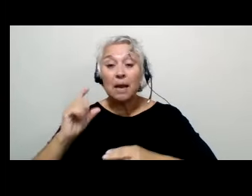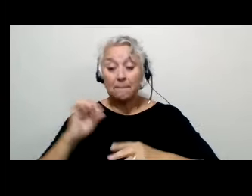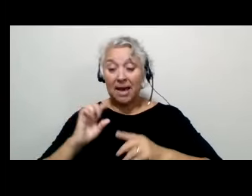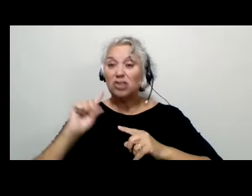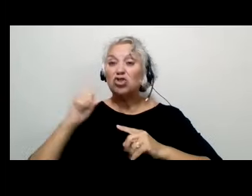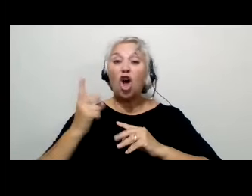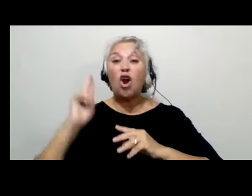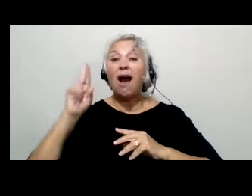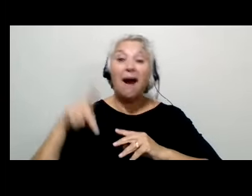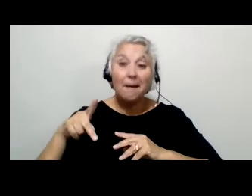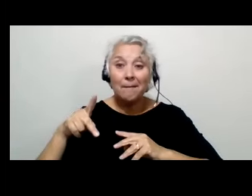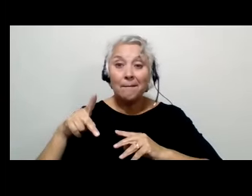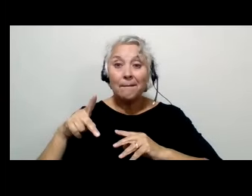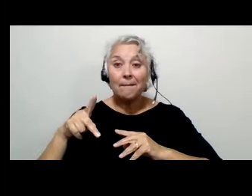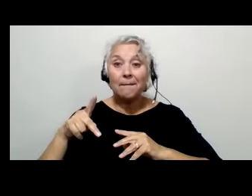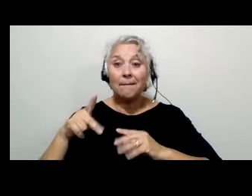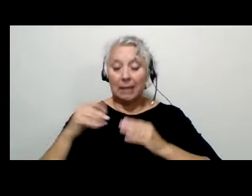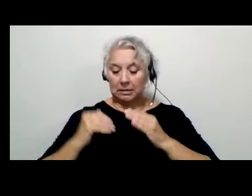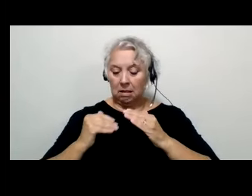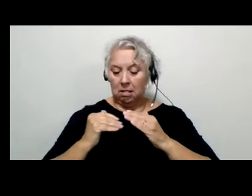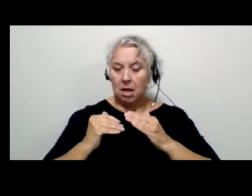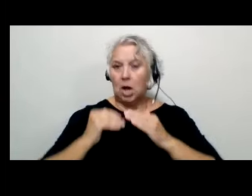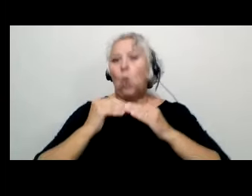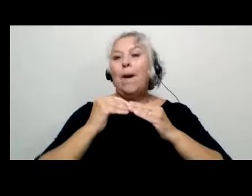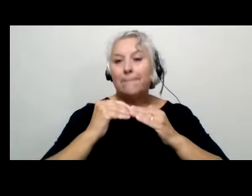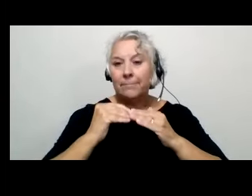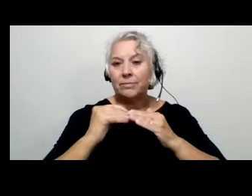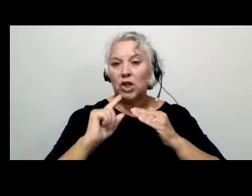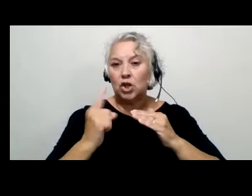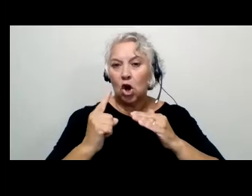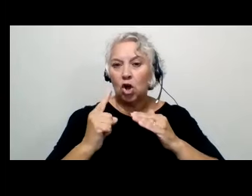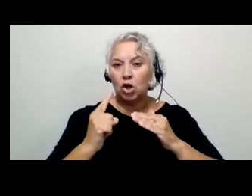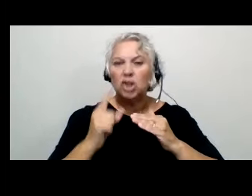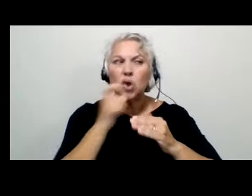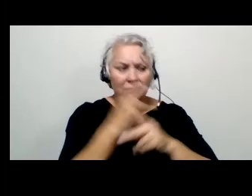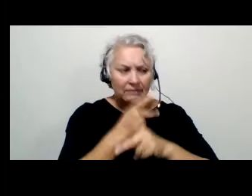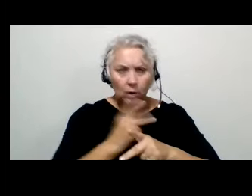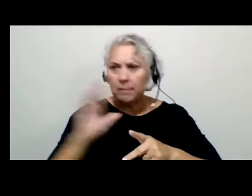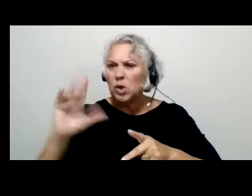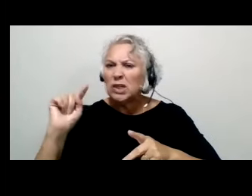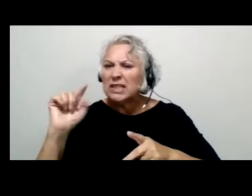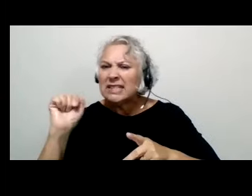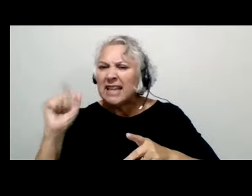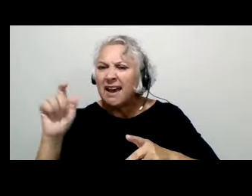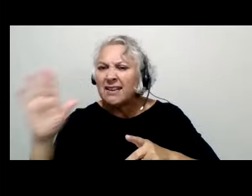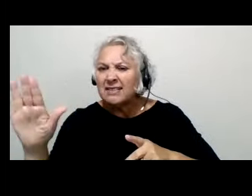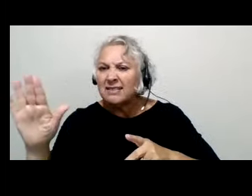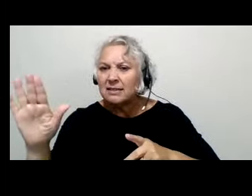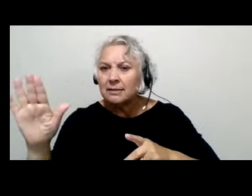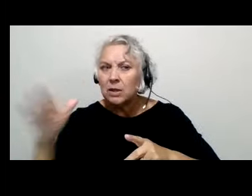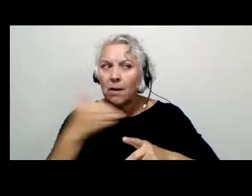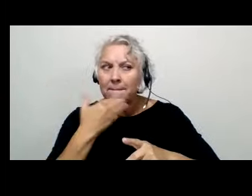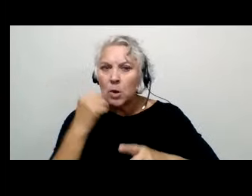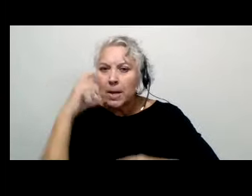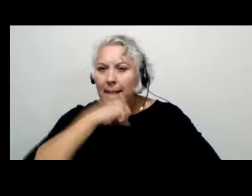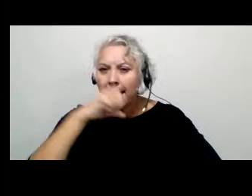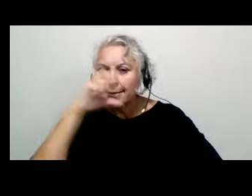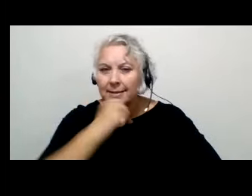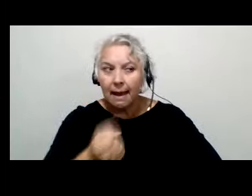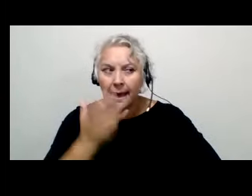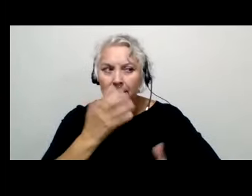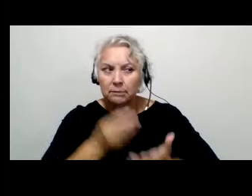have to figure whatever your tax is where you live. By dollaring up, it gives you a better guesstimate of how much money